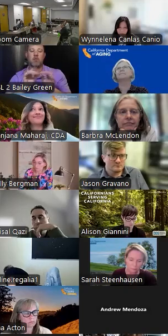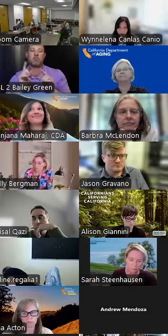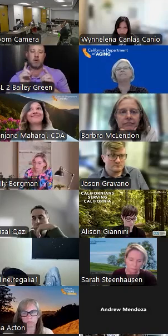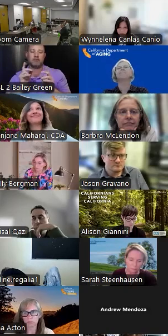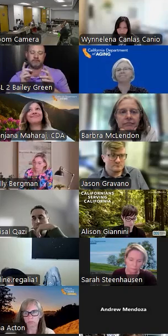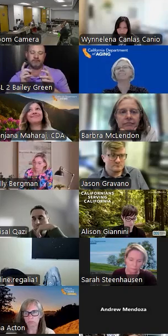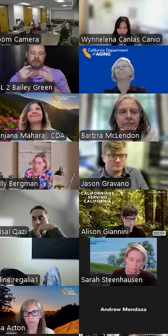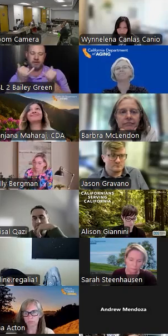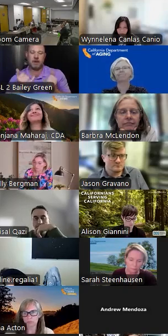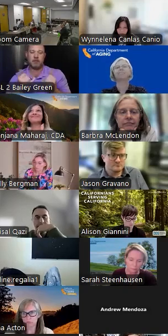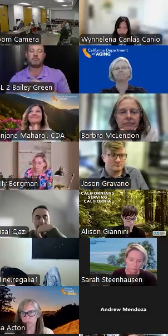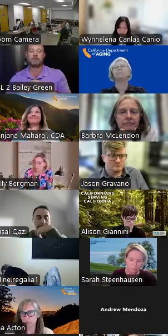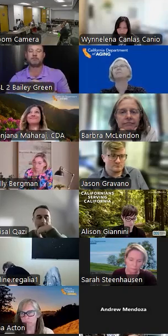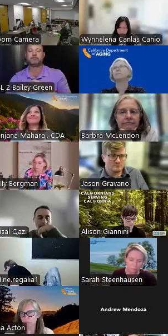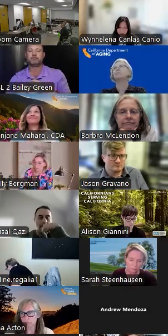urgent.